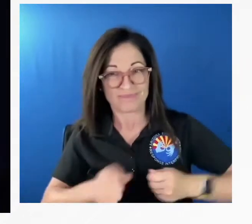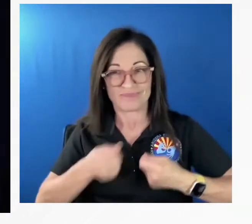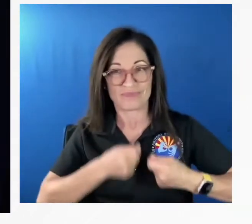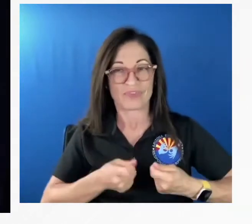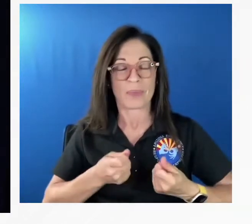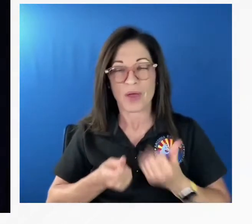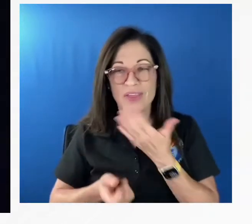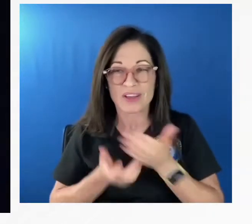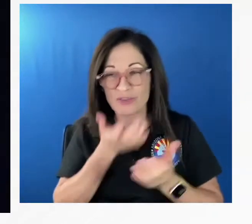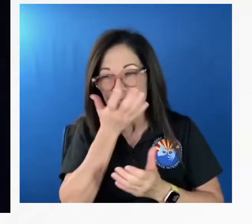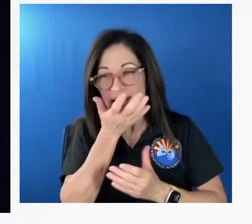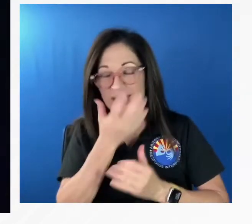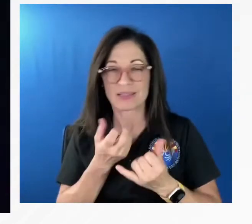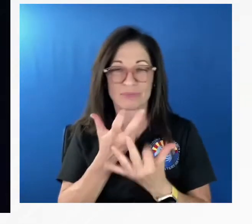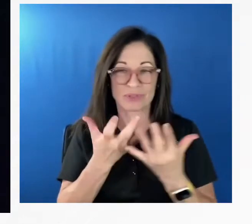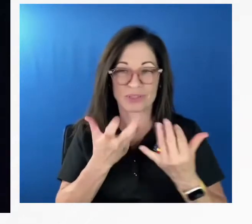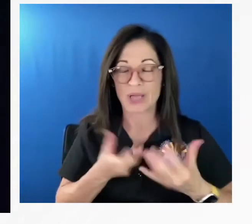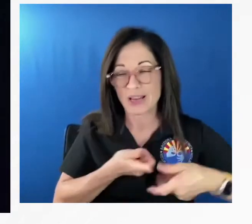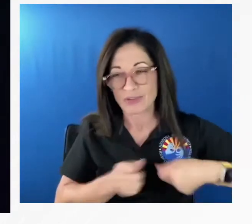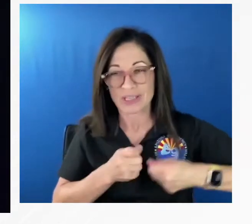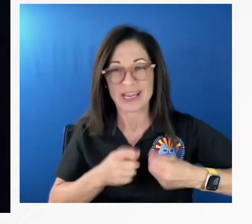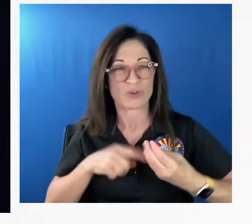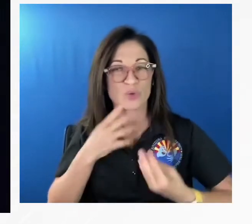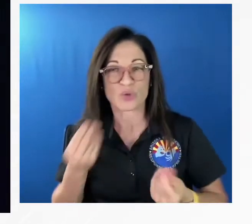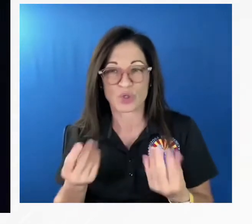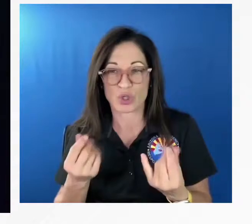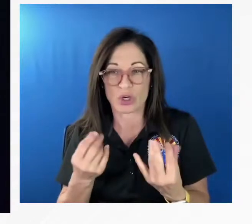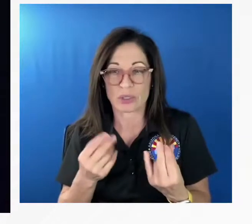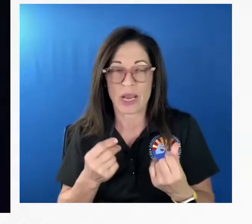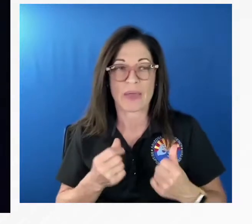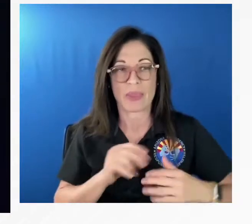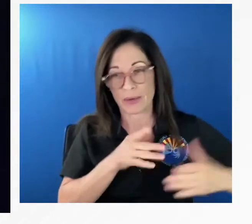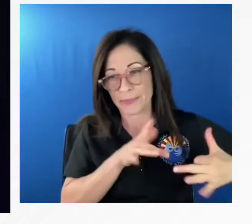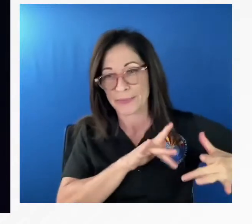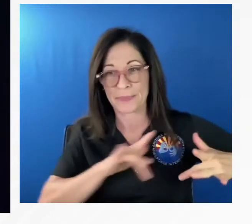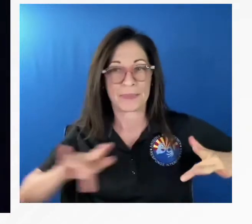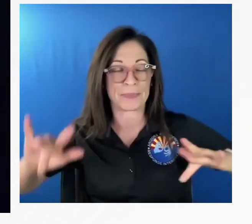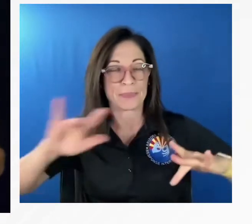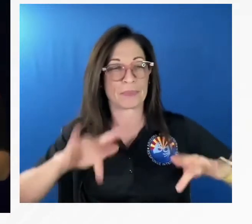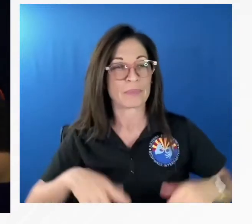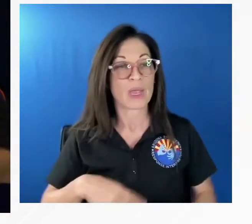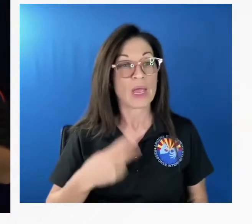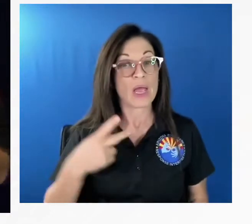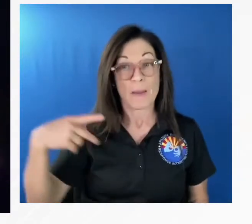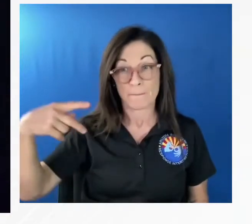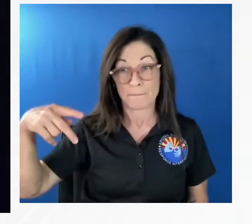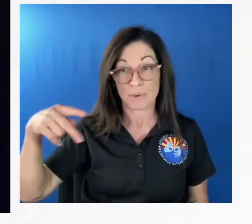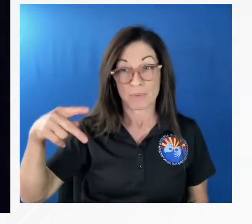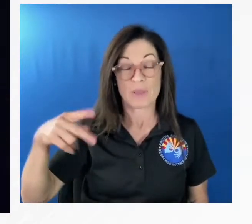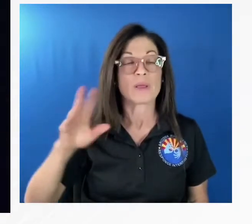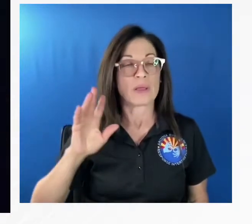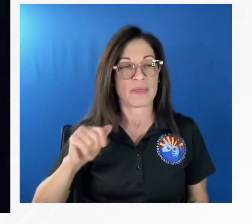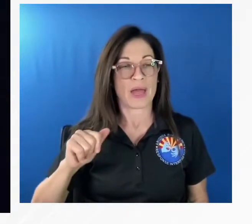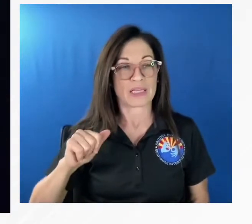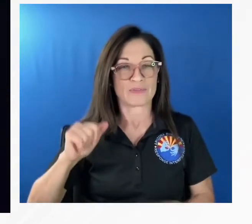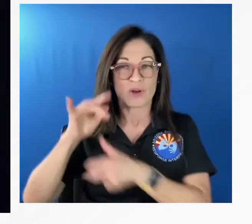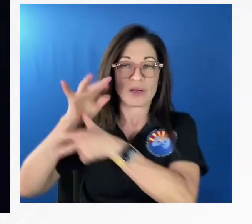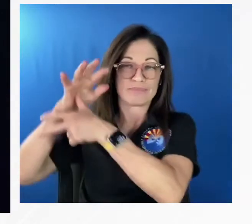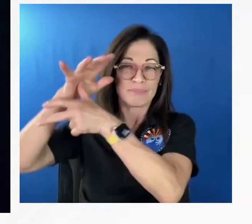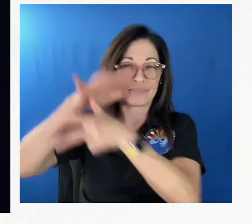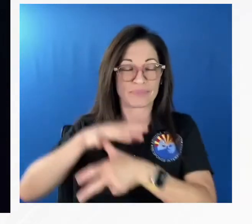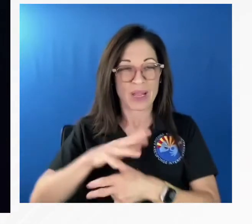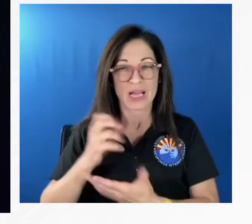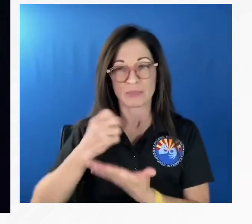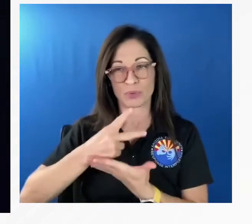line in place. And then these purple 12 right there, that's a helispot. So that's an approved landing spot for a